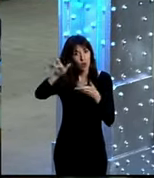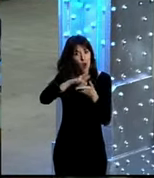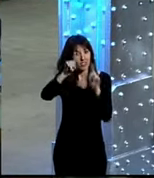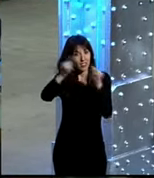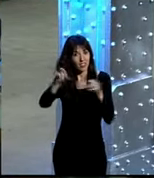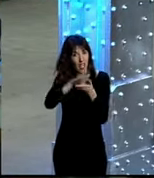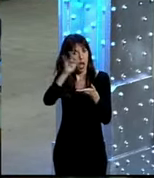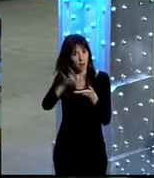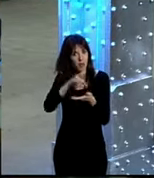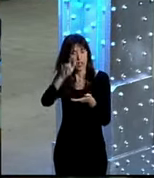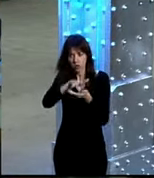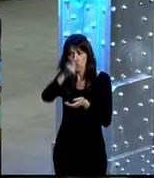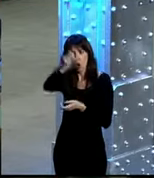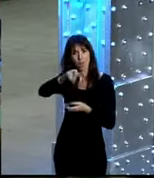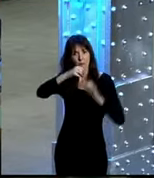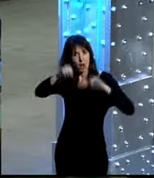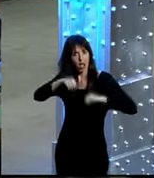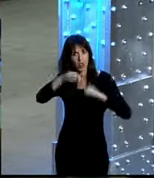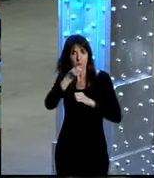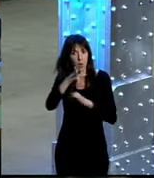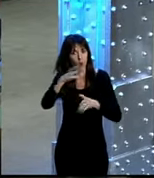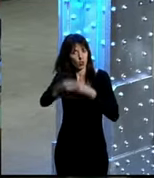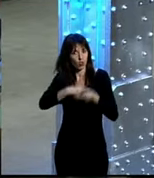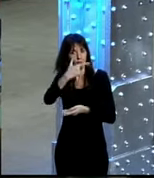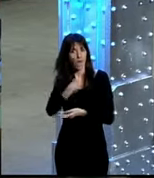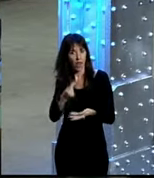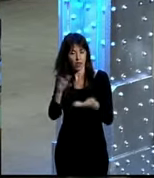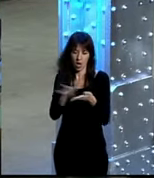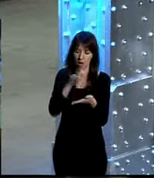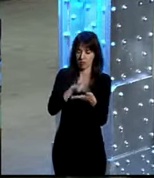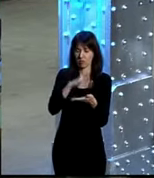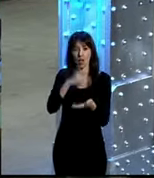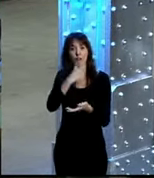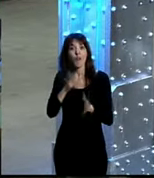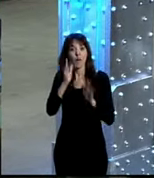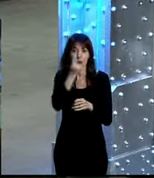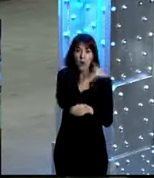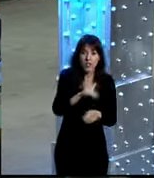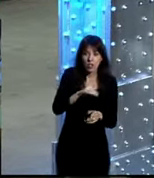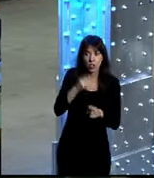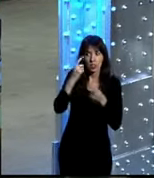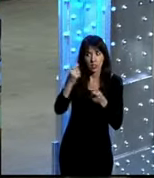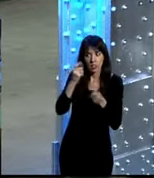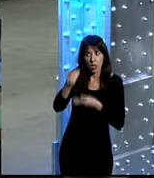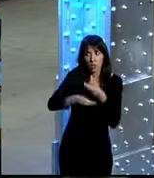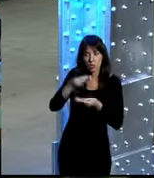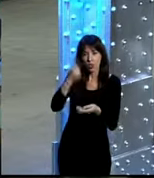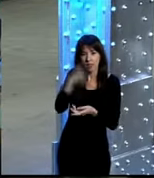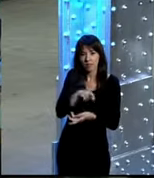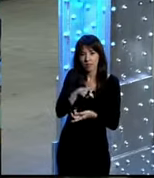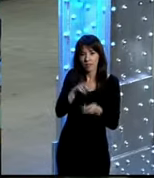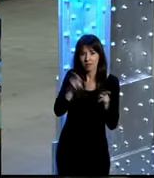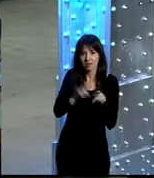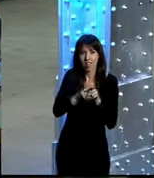tablet, and tablets have a great impact on the elderly because it's easy, they're easy to use. But kids try to use